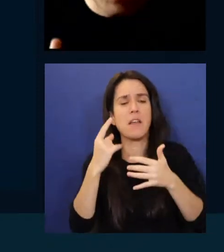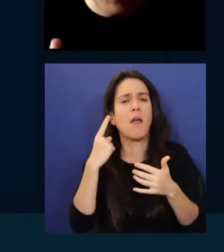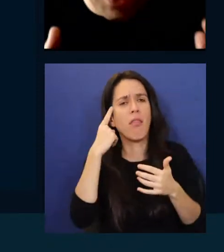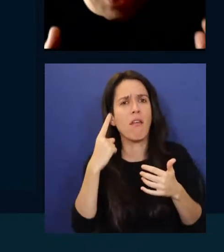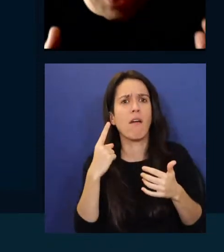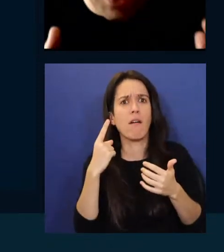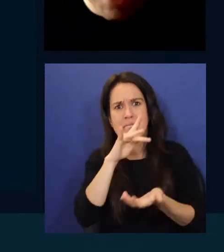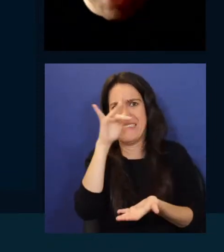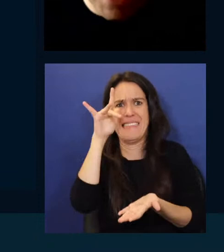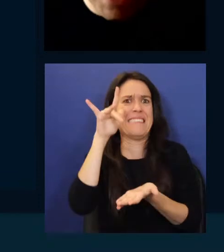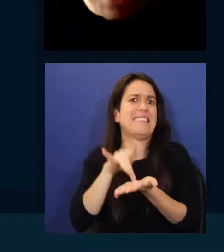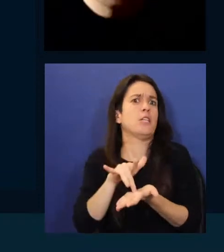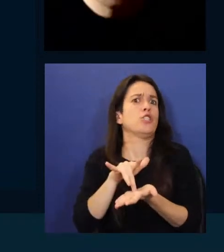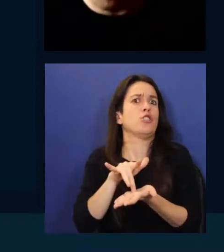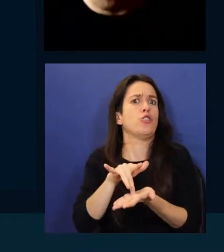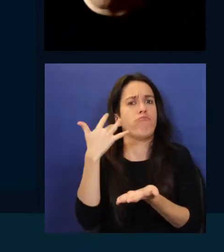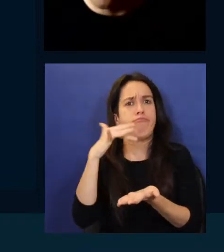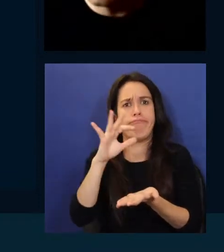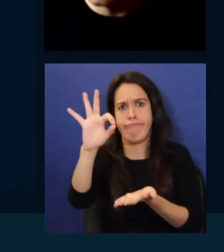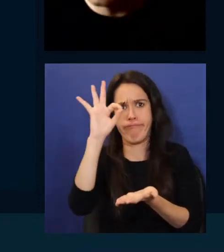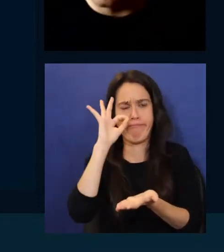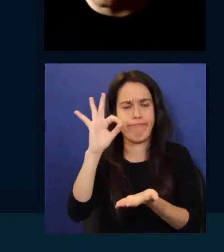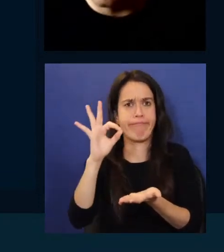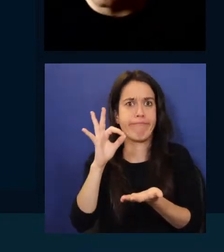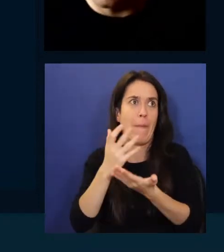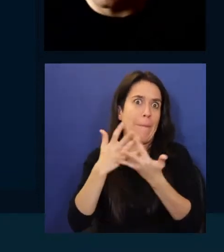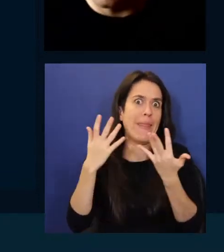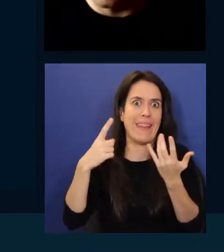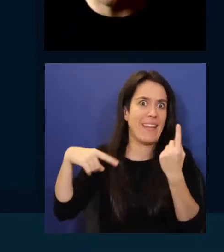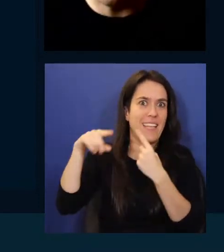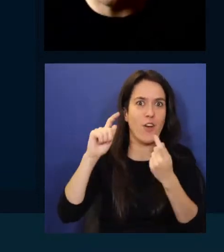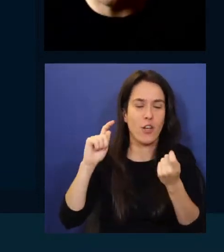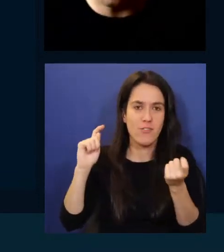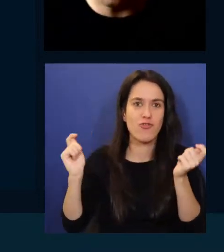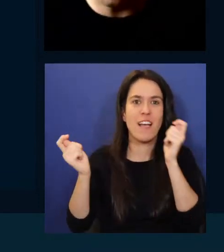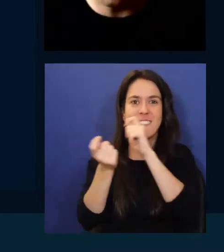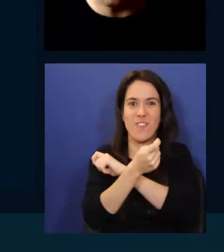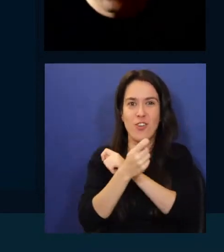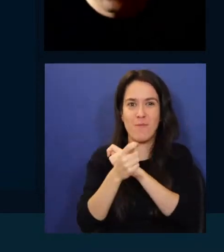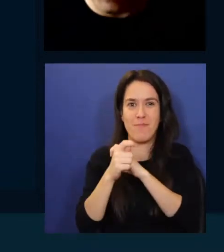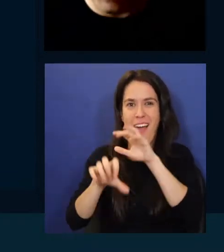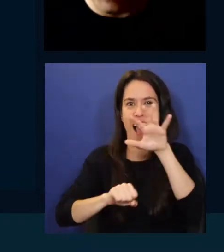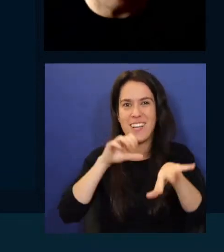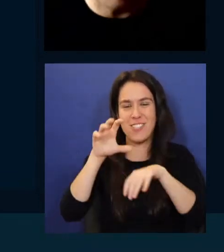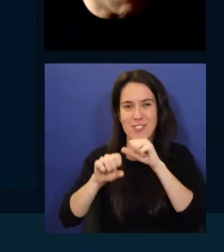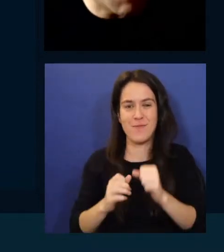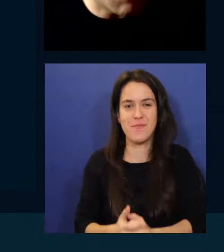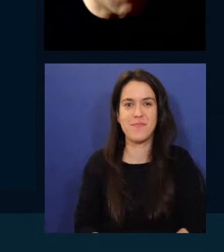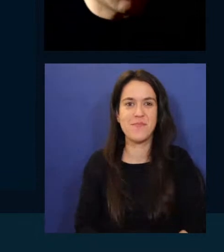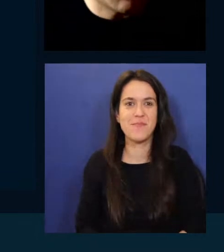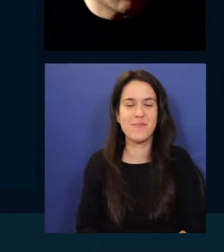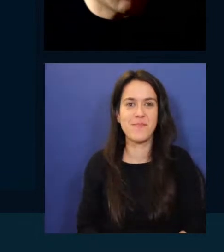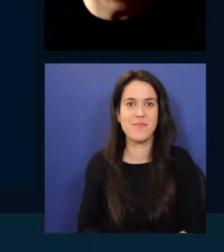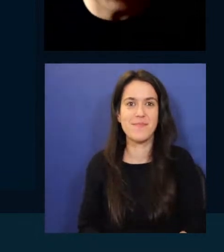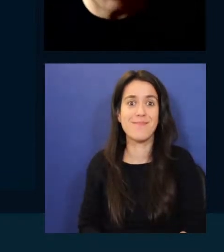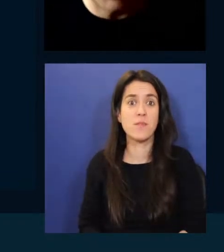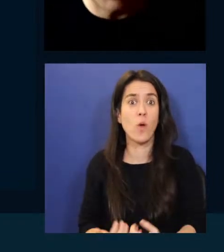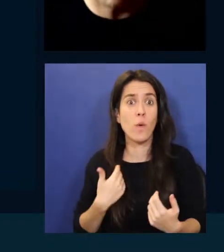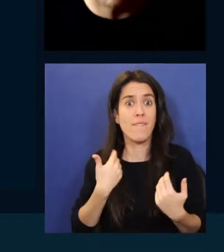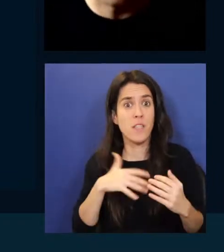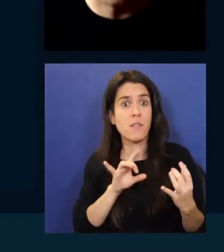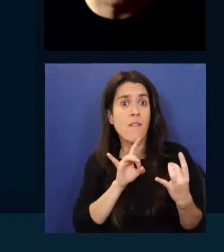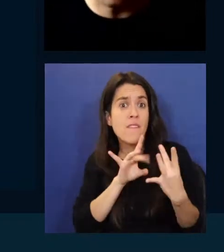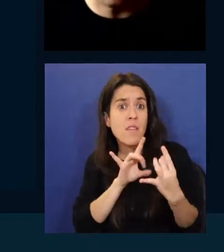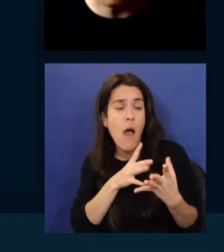center of a lot of these customer transformations. And we'd love to keep hearing the feedback from the community on how we